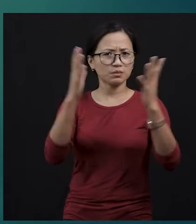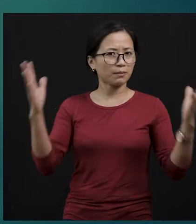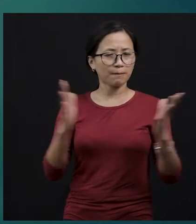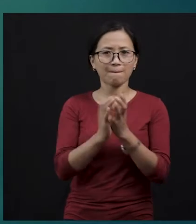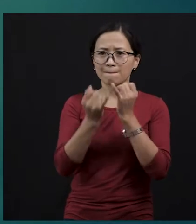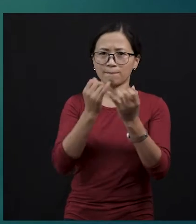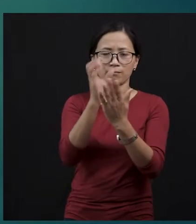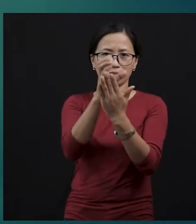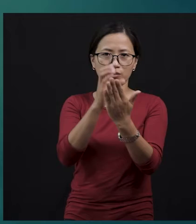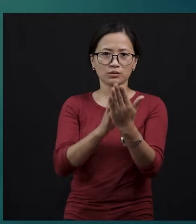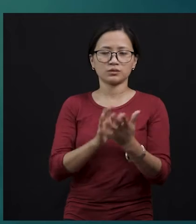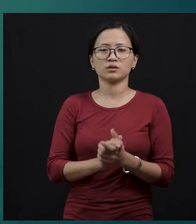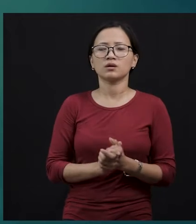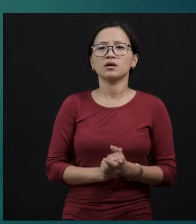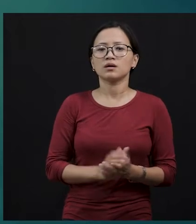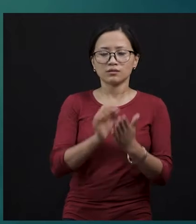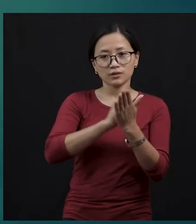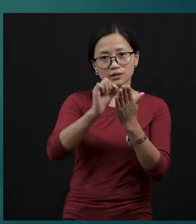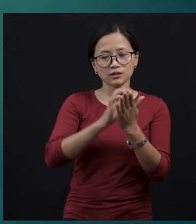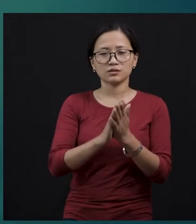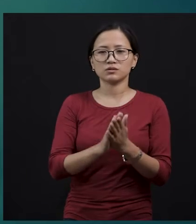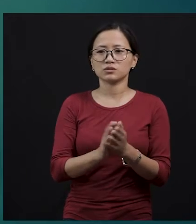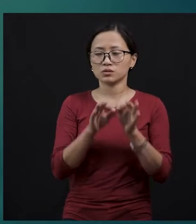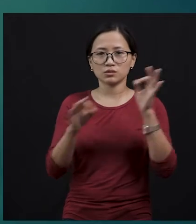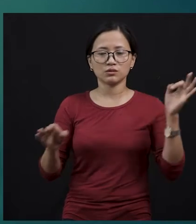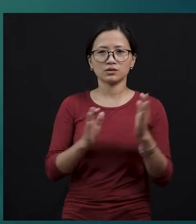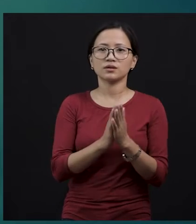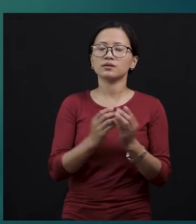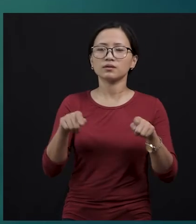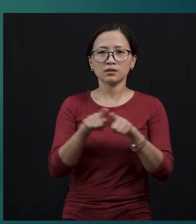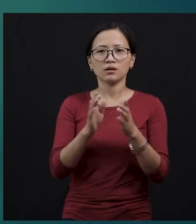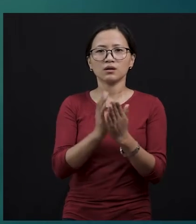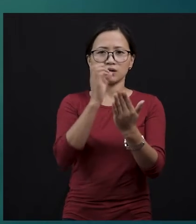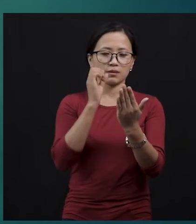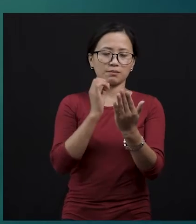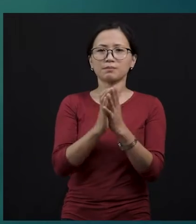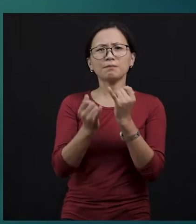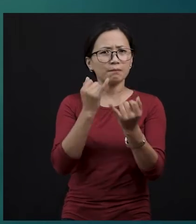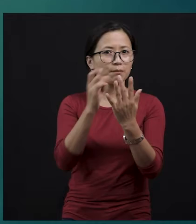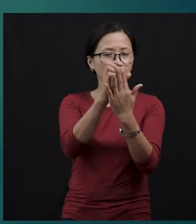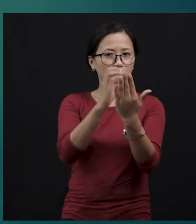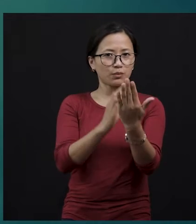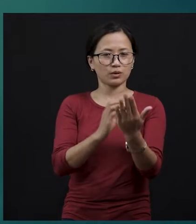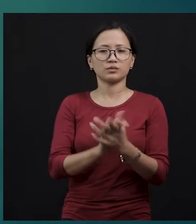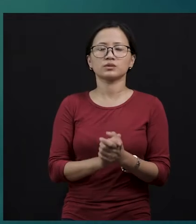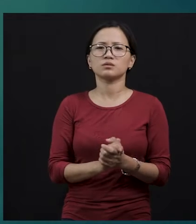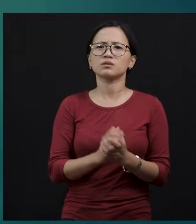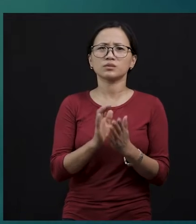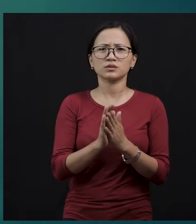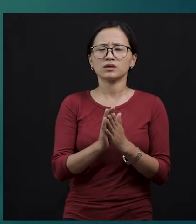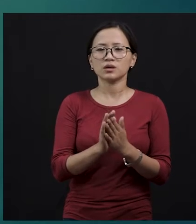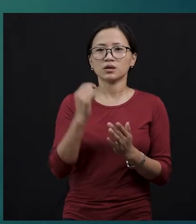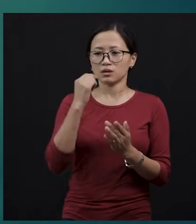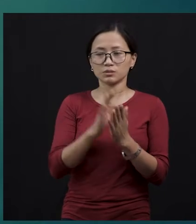that writing a story and writing a verse or a poem is different, and there are certain steps that a poet is